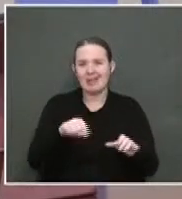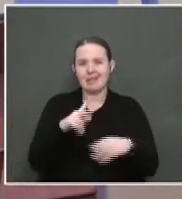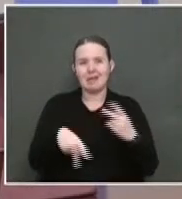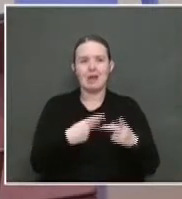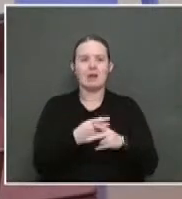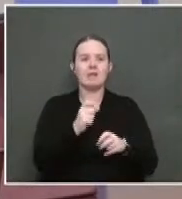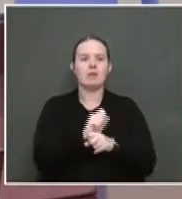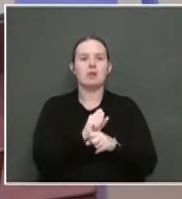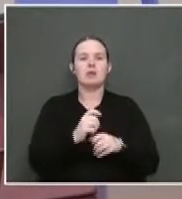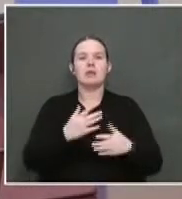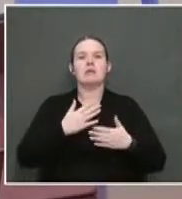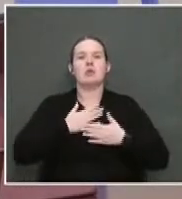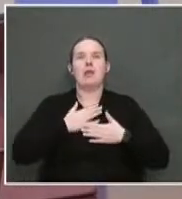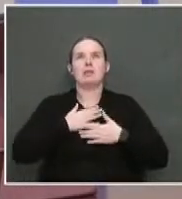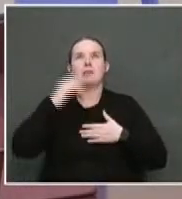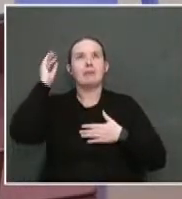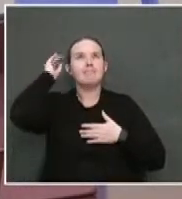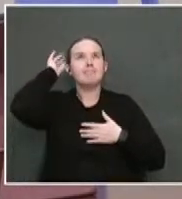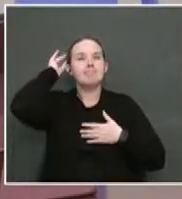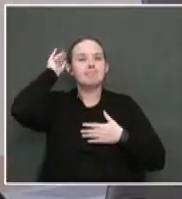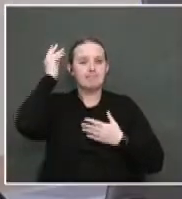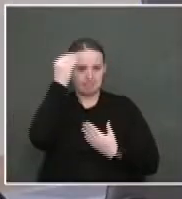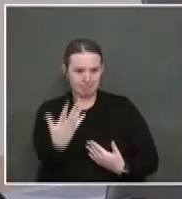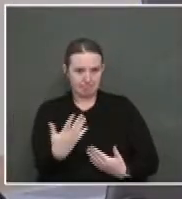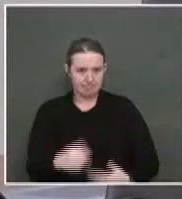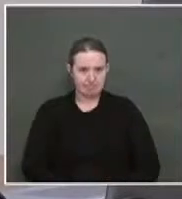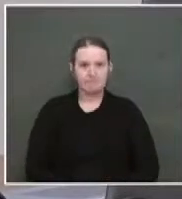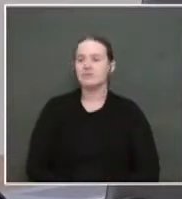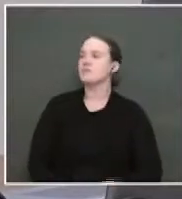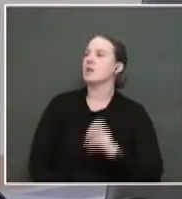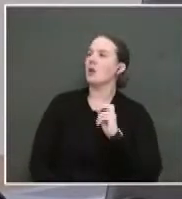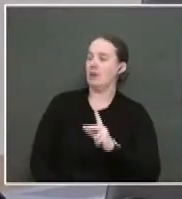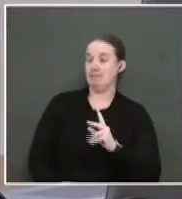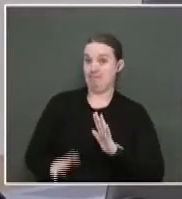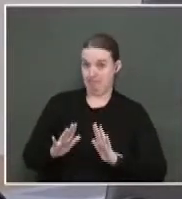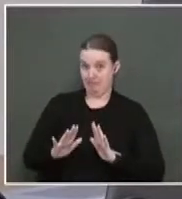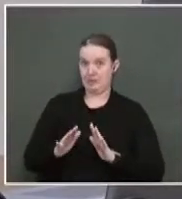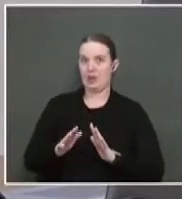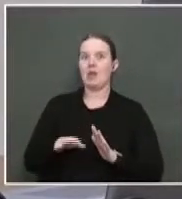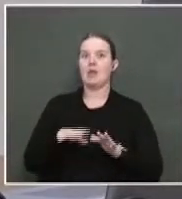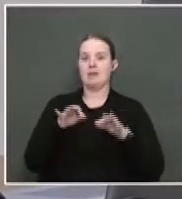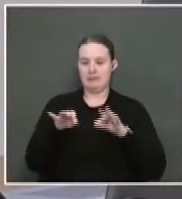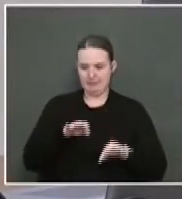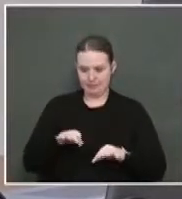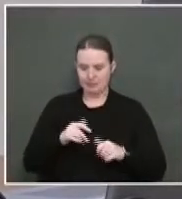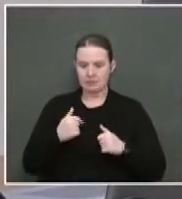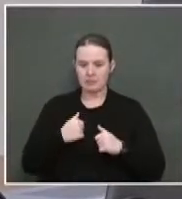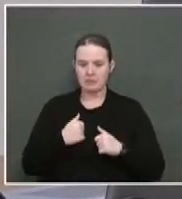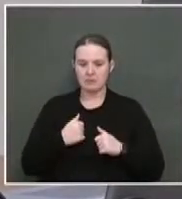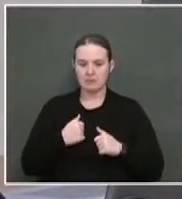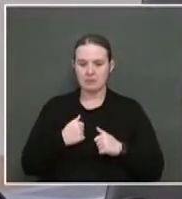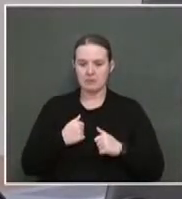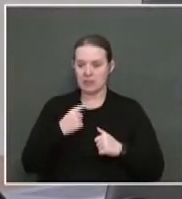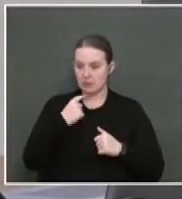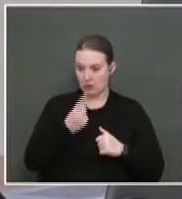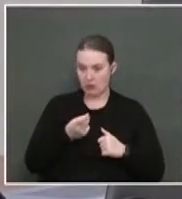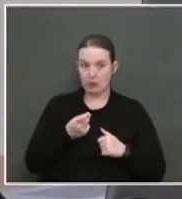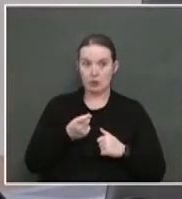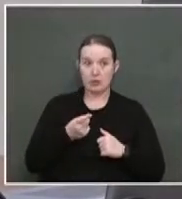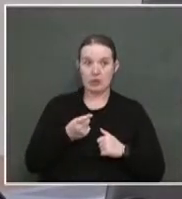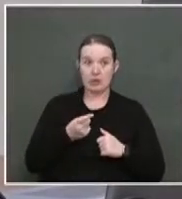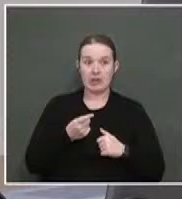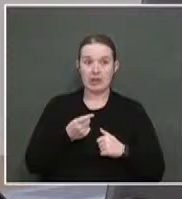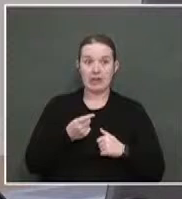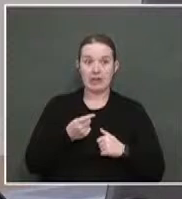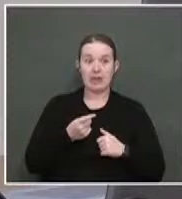work. So that's just what I'm thinking about. Sure. So a couple of things. So I will tell you, for instance, the individual